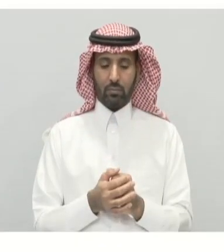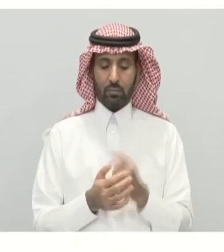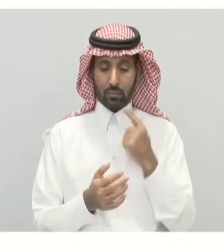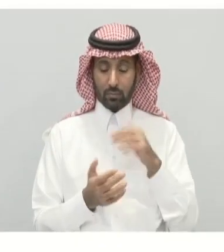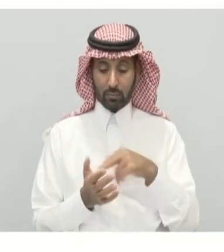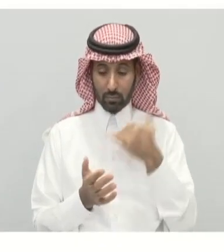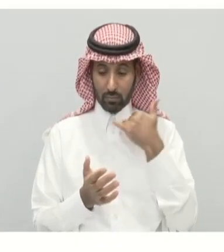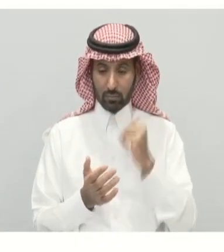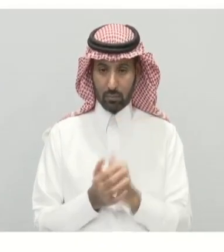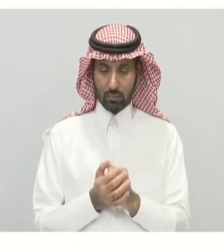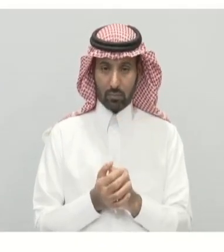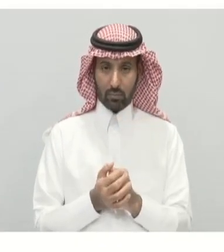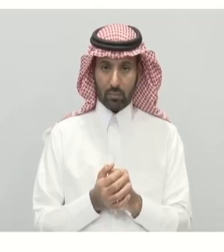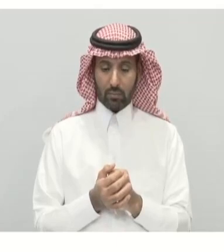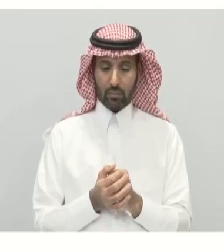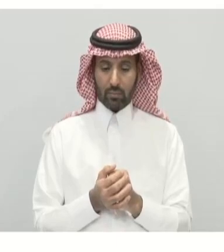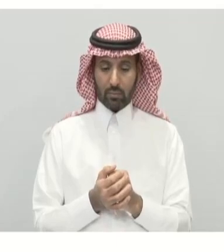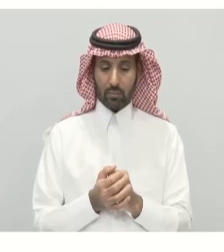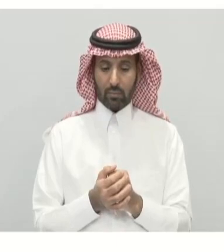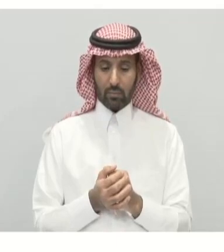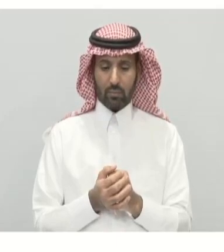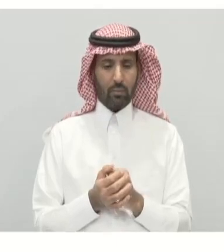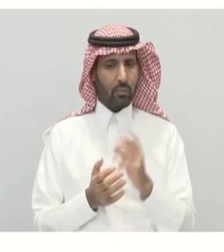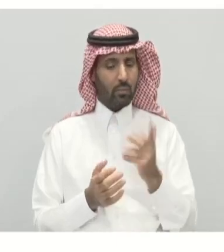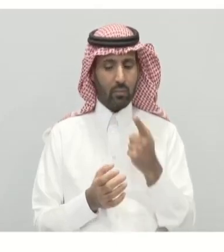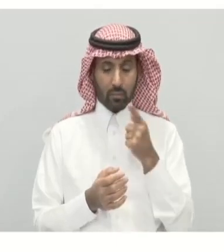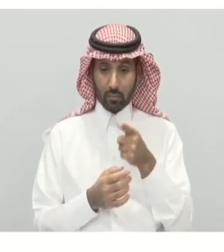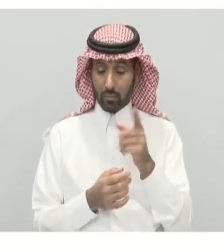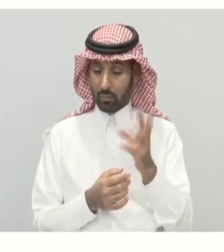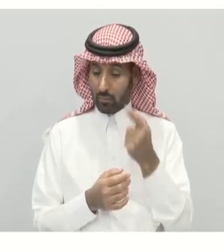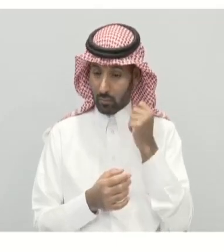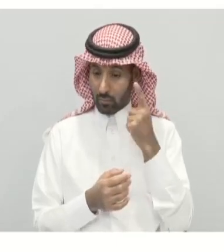receiving your calls. What about